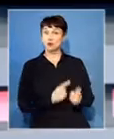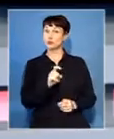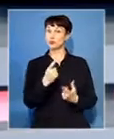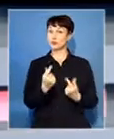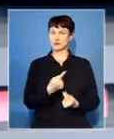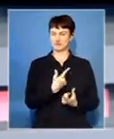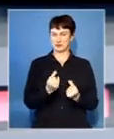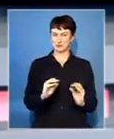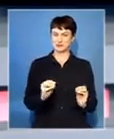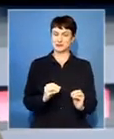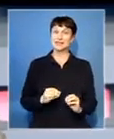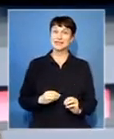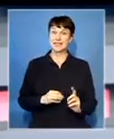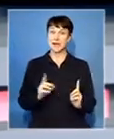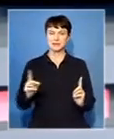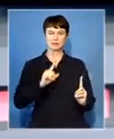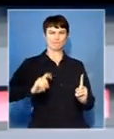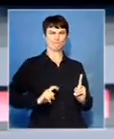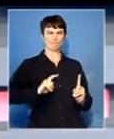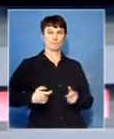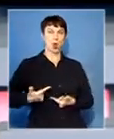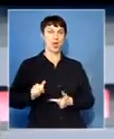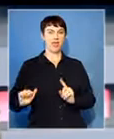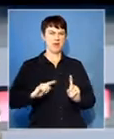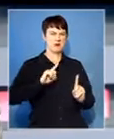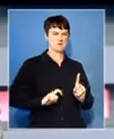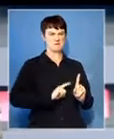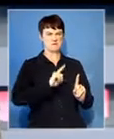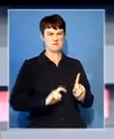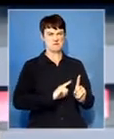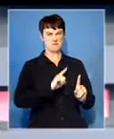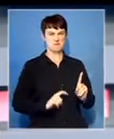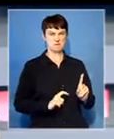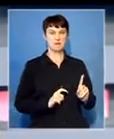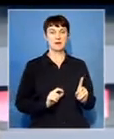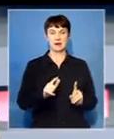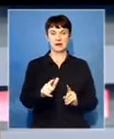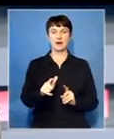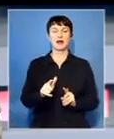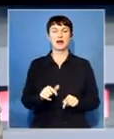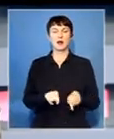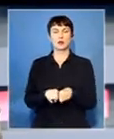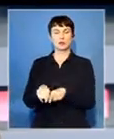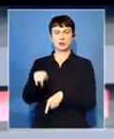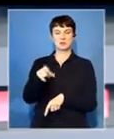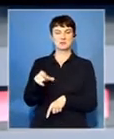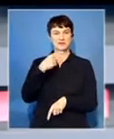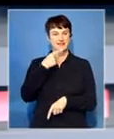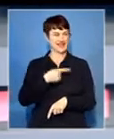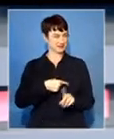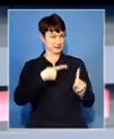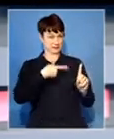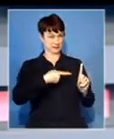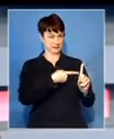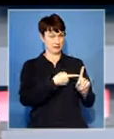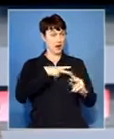they were basically leading him. And then, add to that a little later, Dumisa Ntsebeza, who was then saying, as a